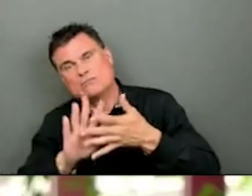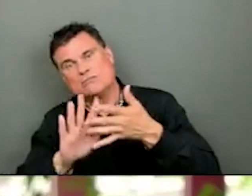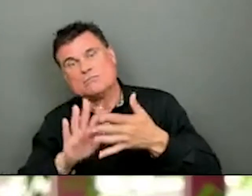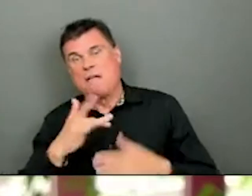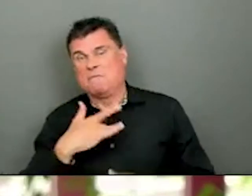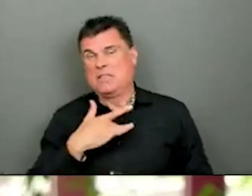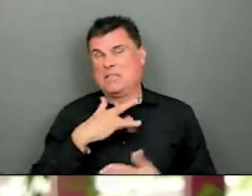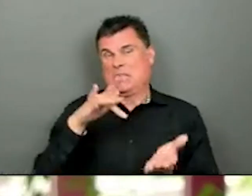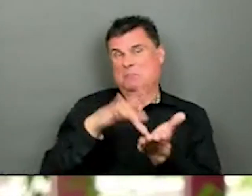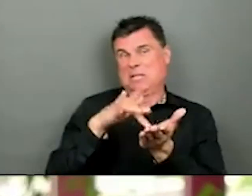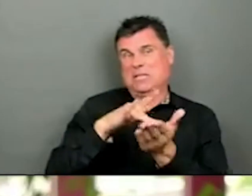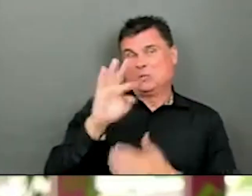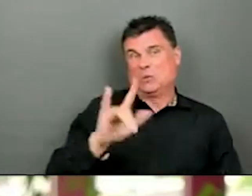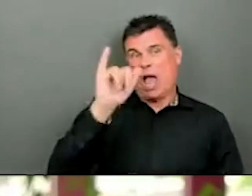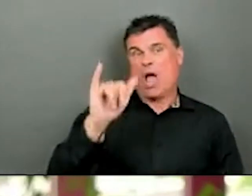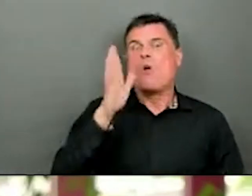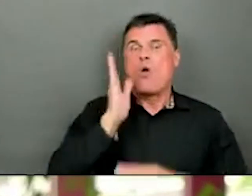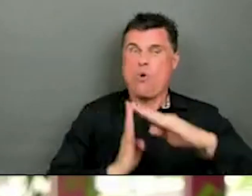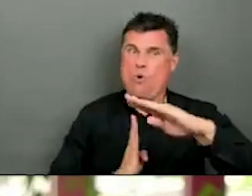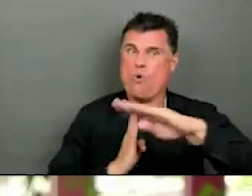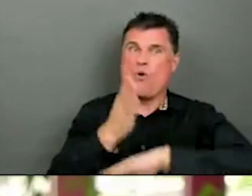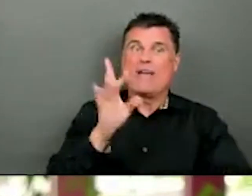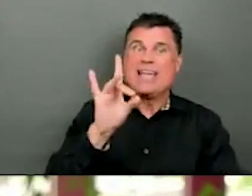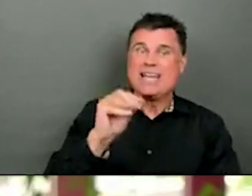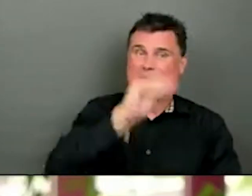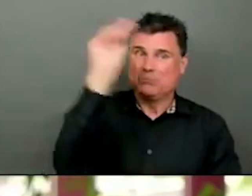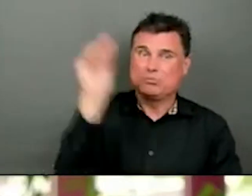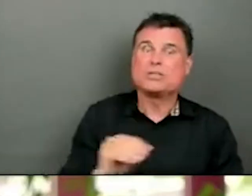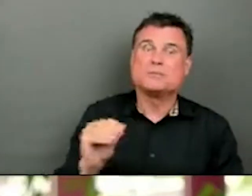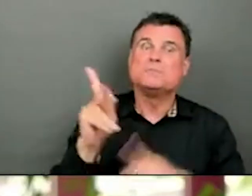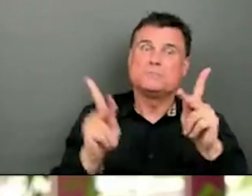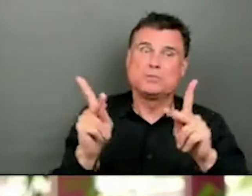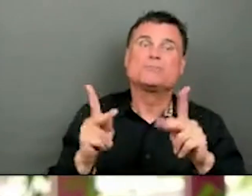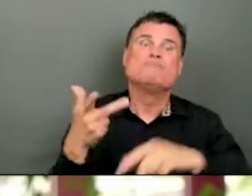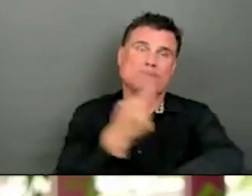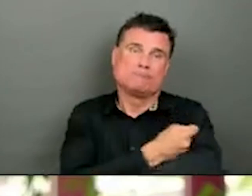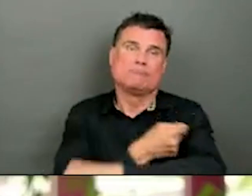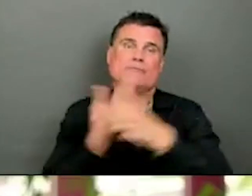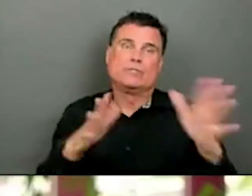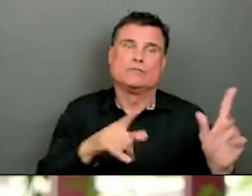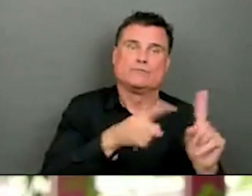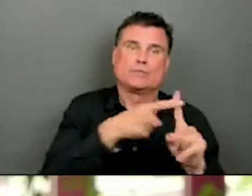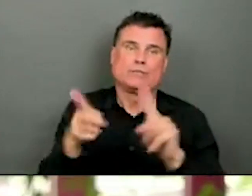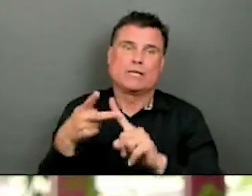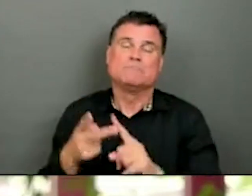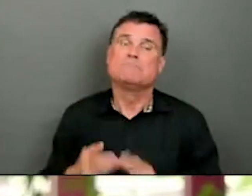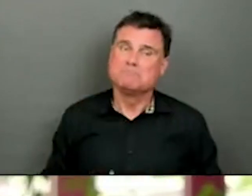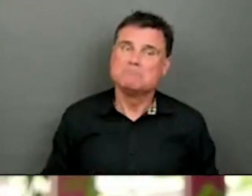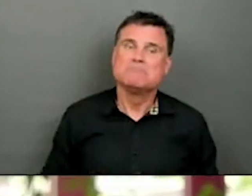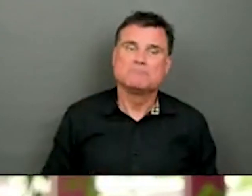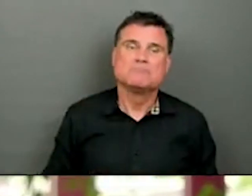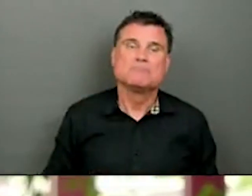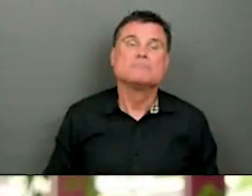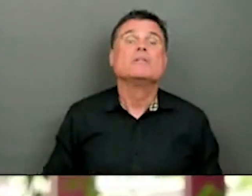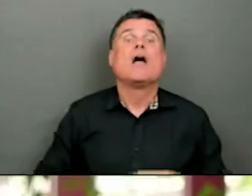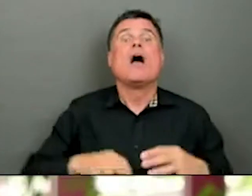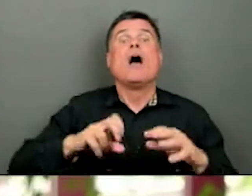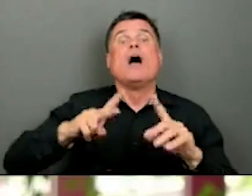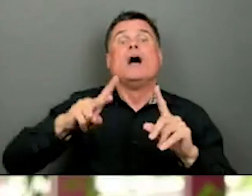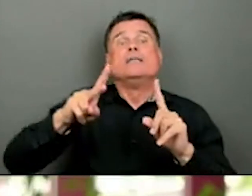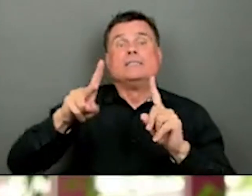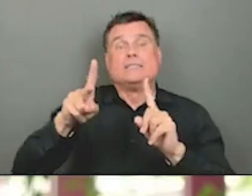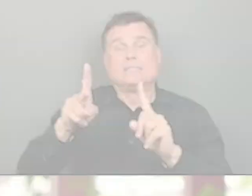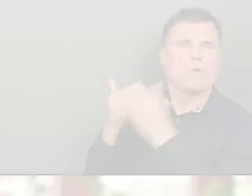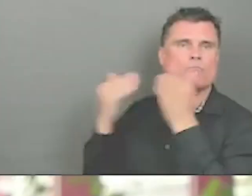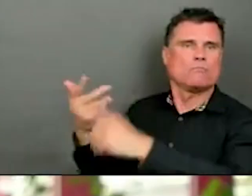to 80% across the board. And then looking at how do we get second doses into people as quickly as